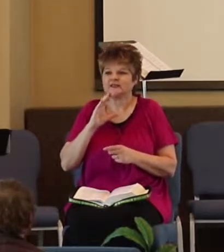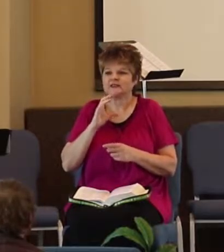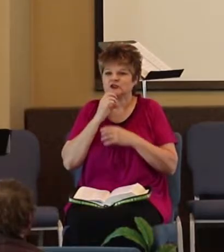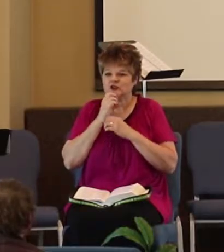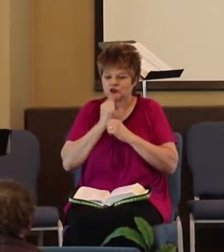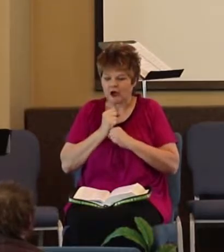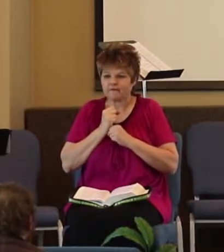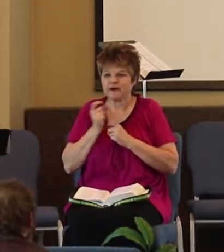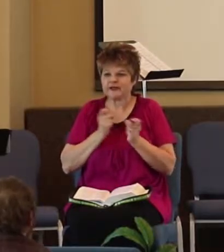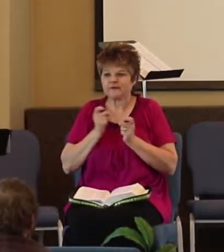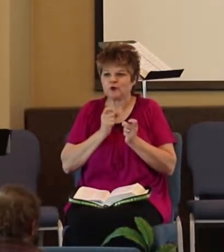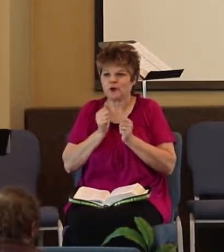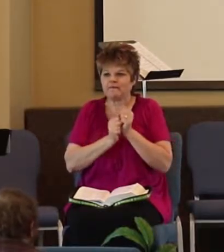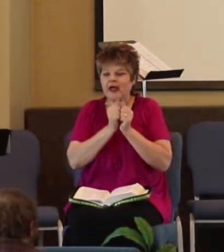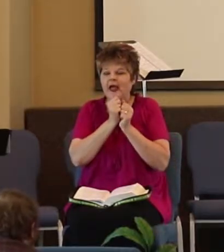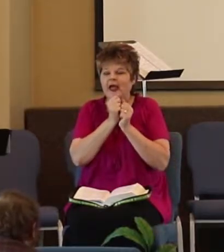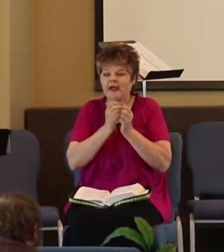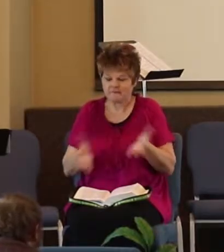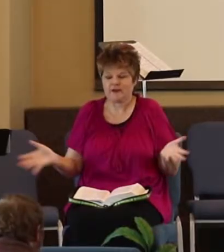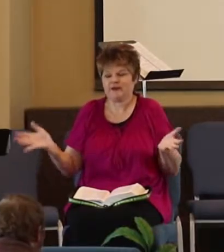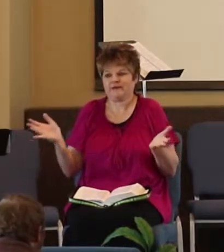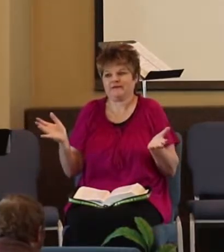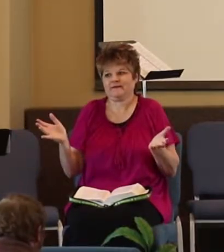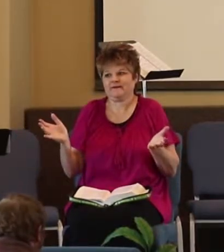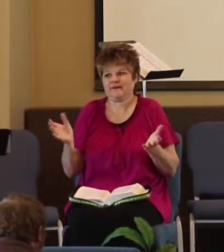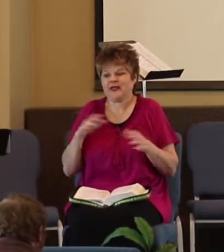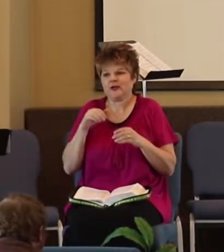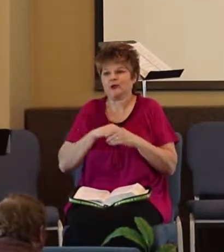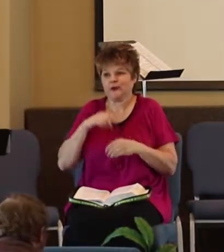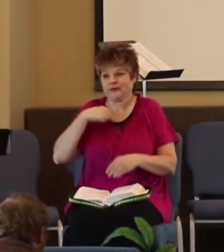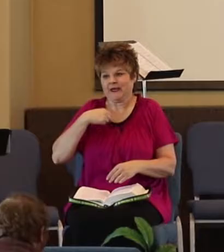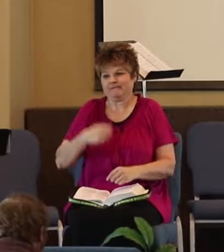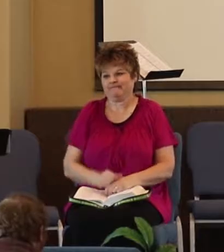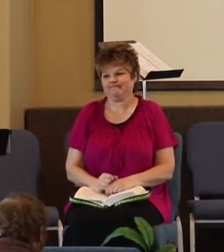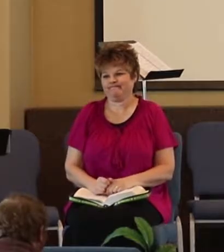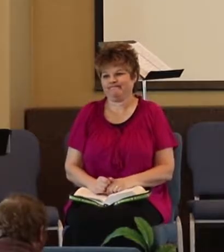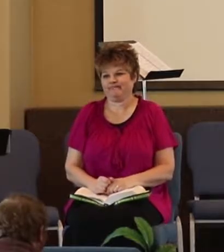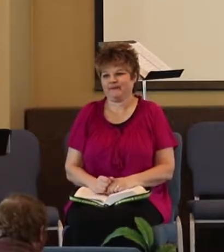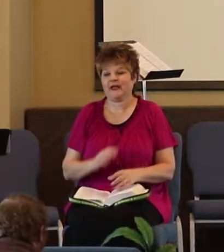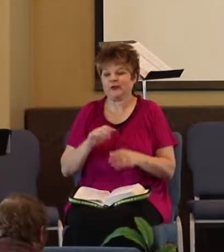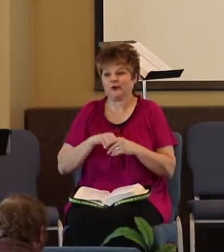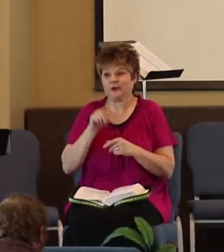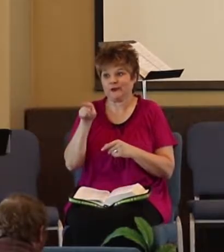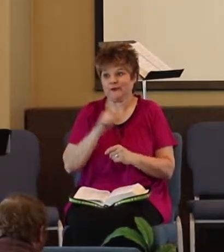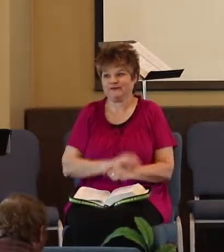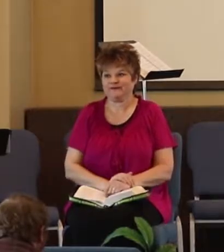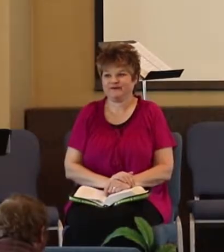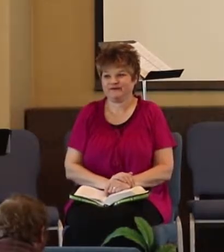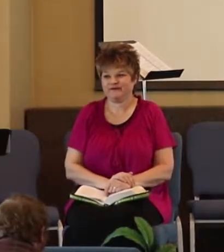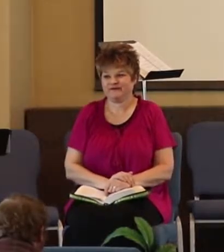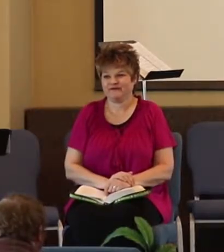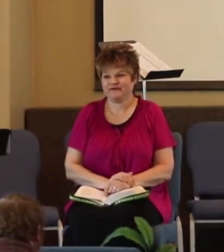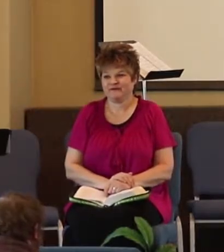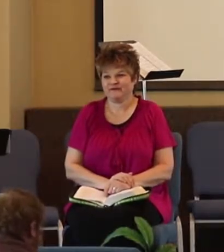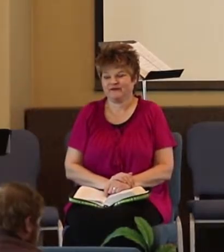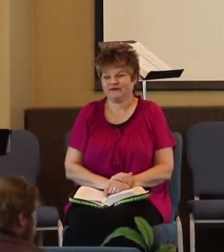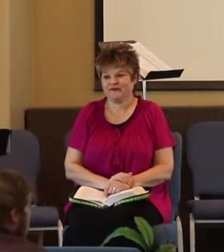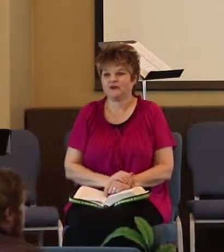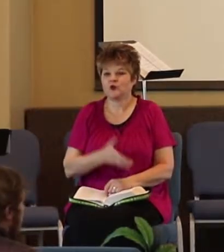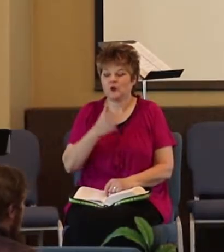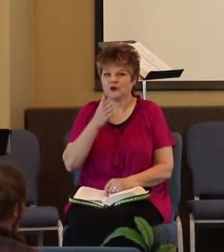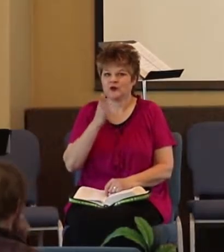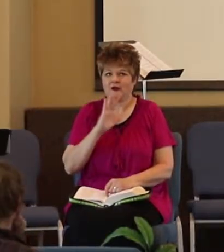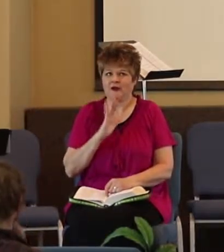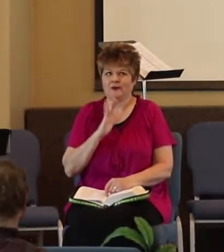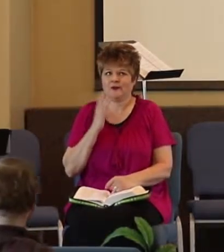of everything, including me and including you. So God,